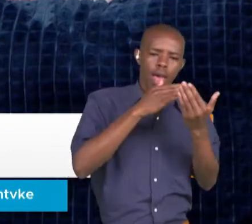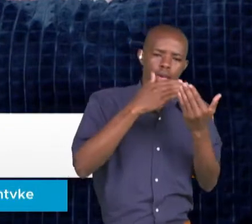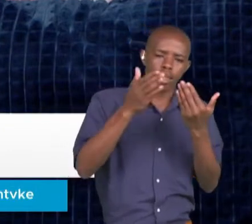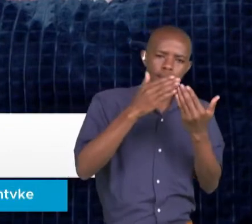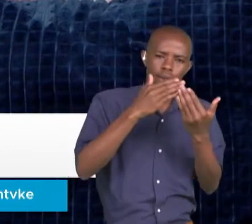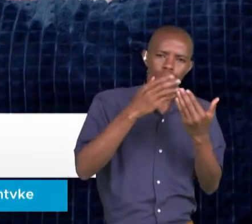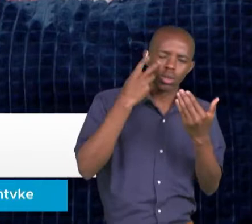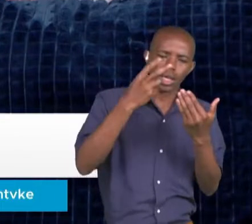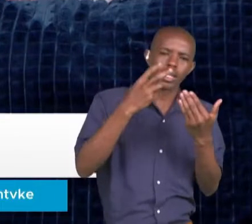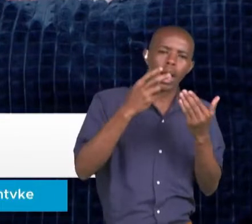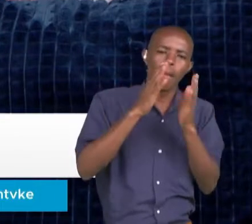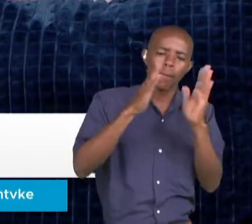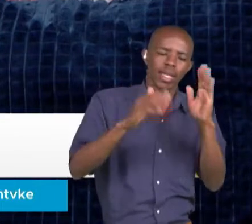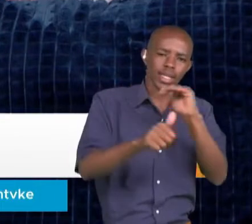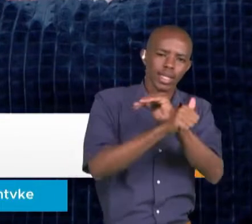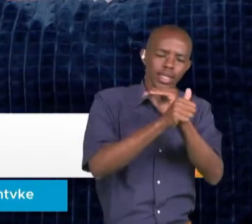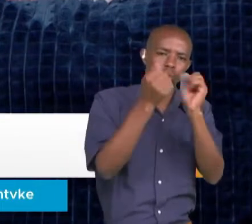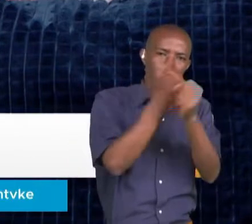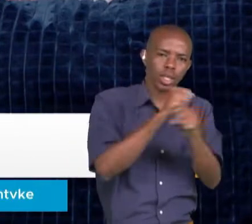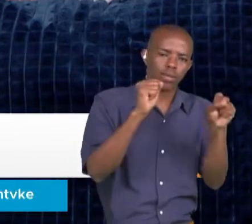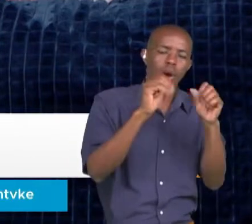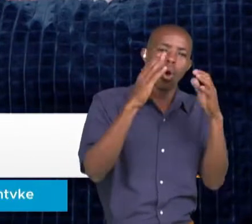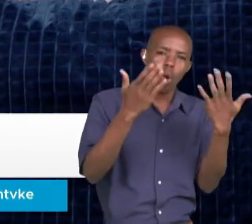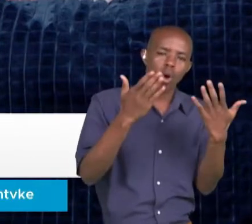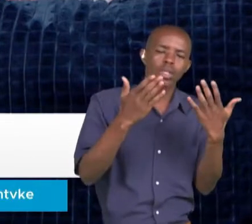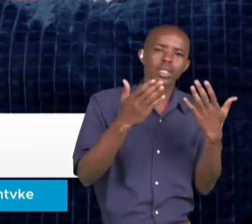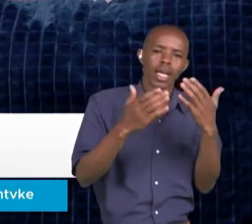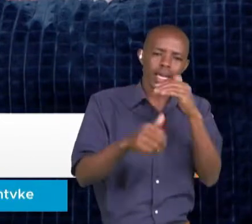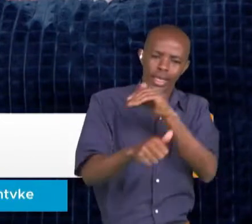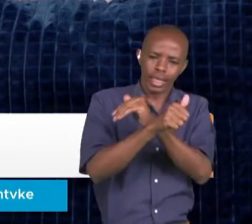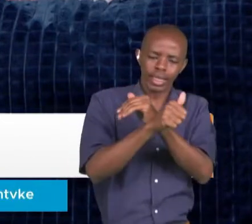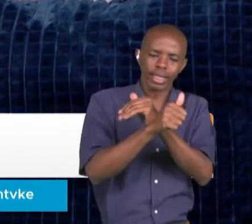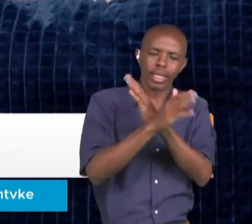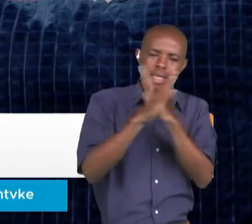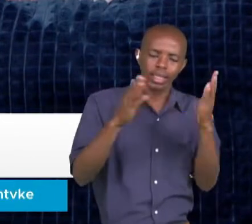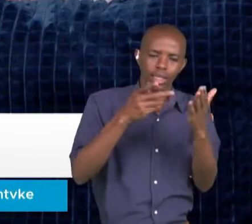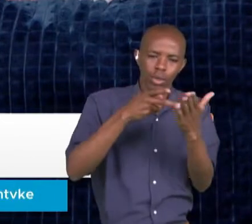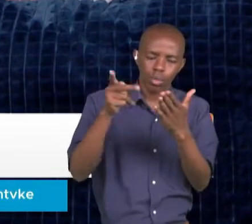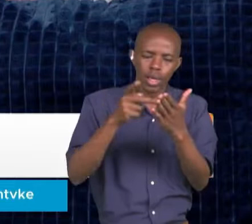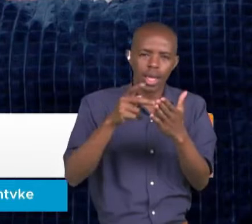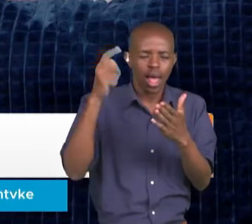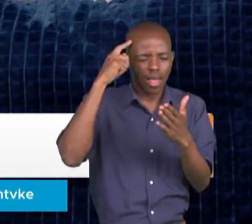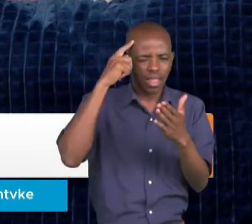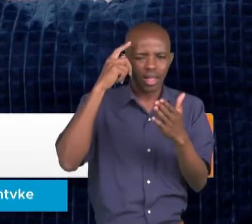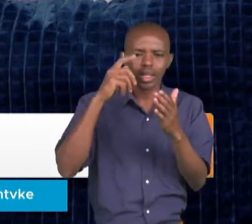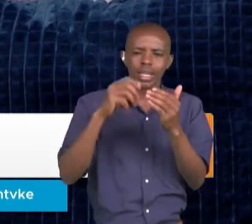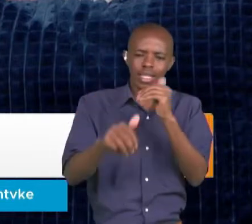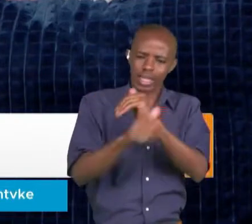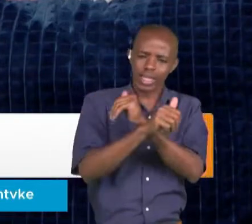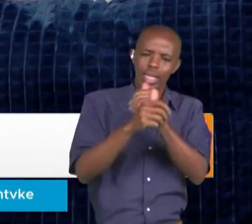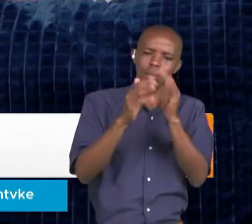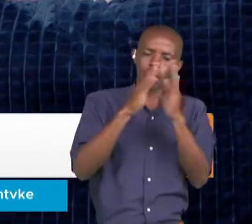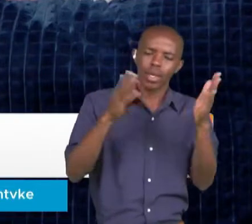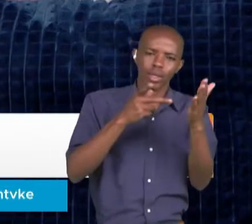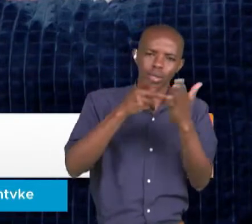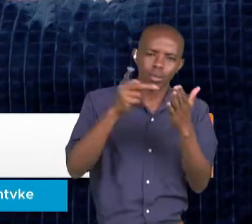it a greater risk to save okay. or is it a greater risk to pay? I think it's a greater risk to pay mm-hmm. because what happens is that you put an entire